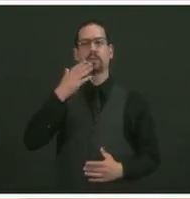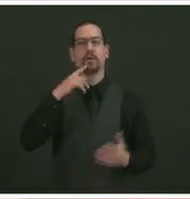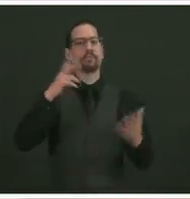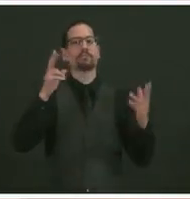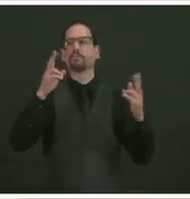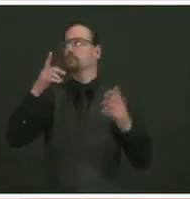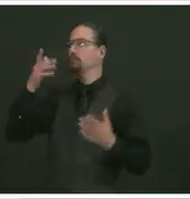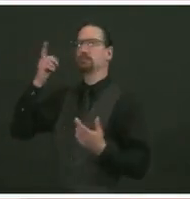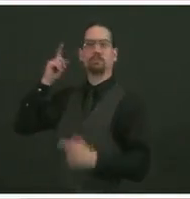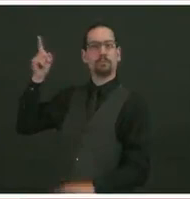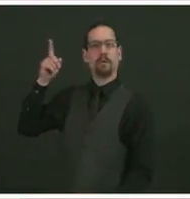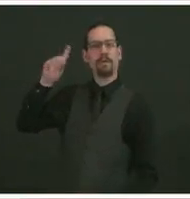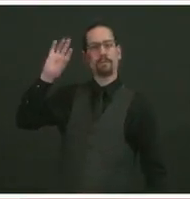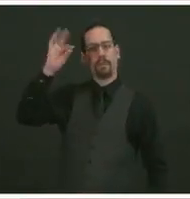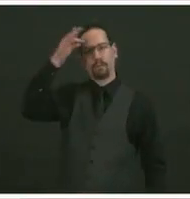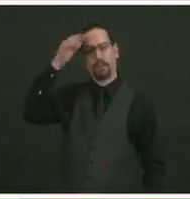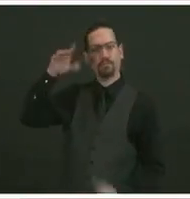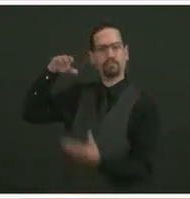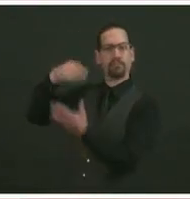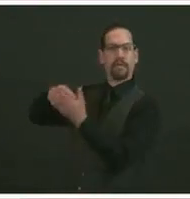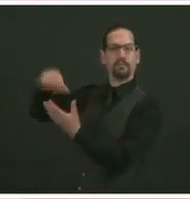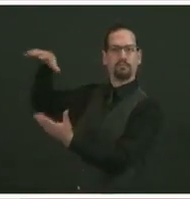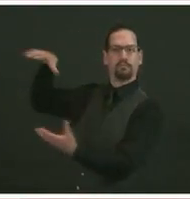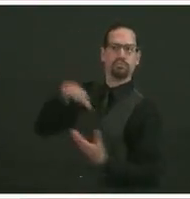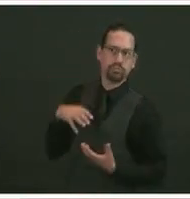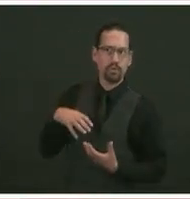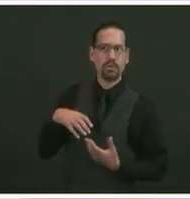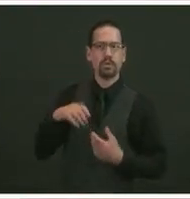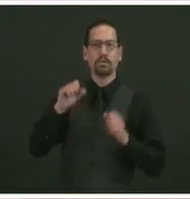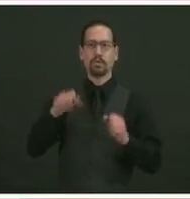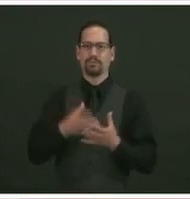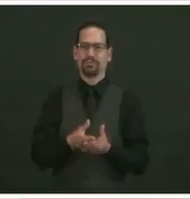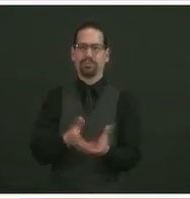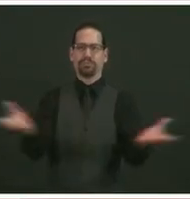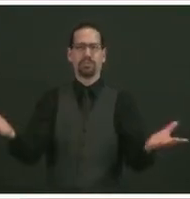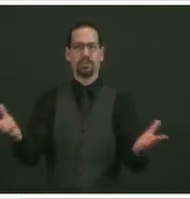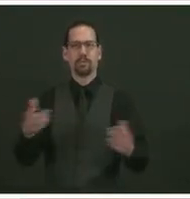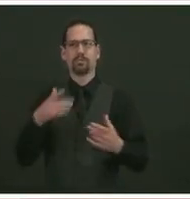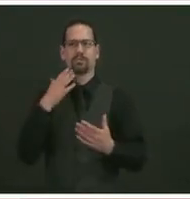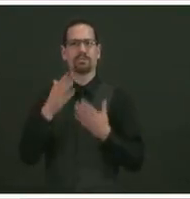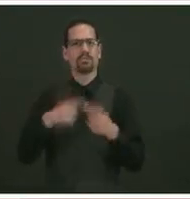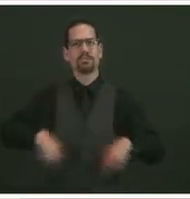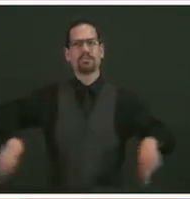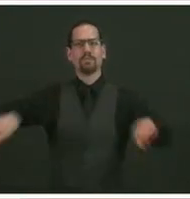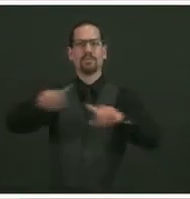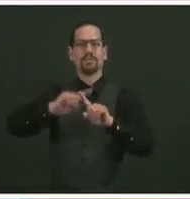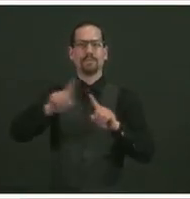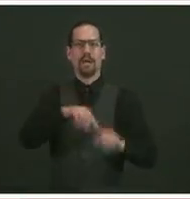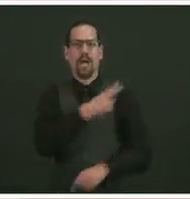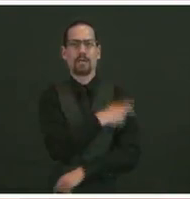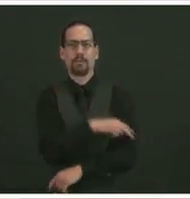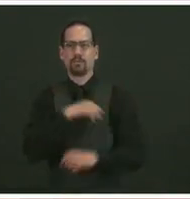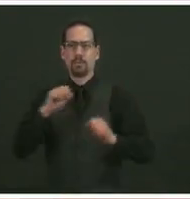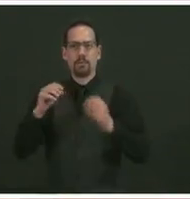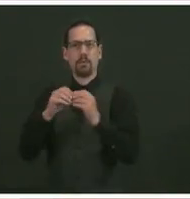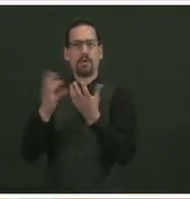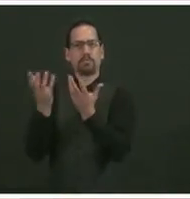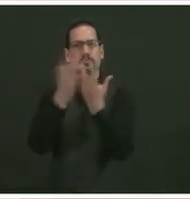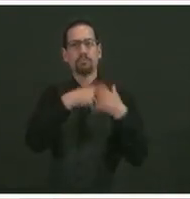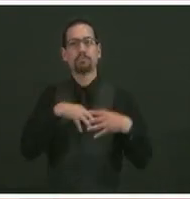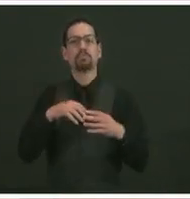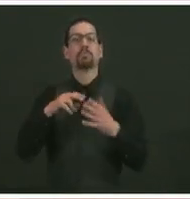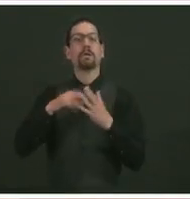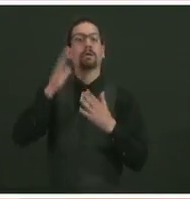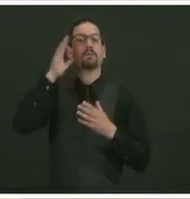and have an integrated system, they'll be stronger both financially and also in delivering care. Just